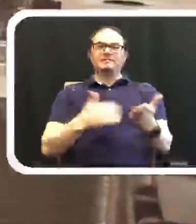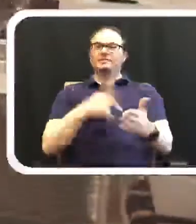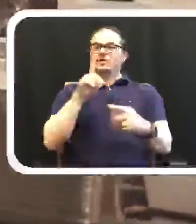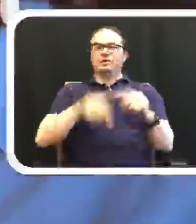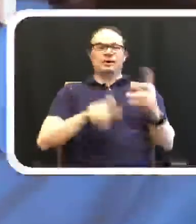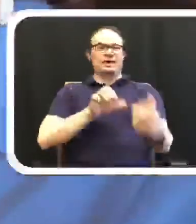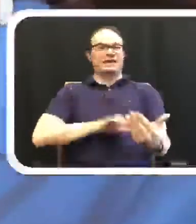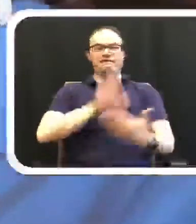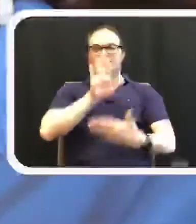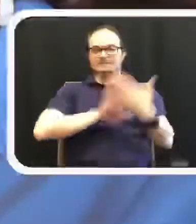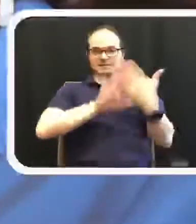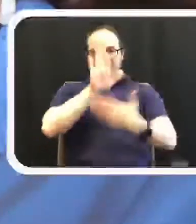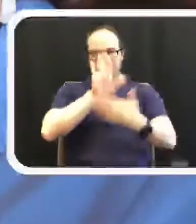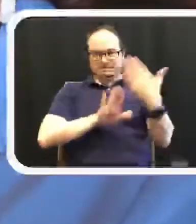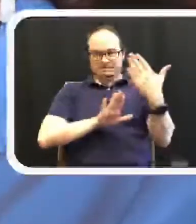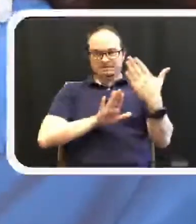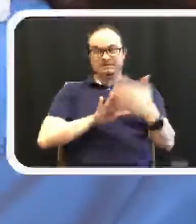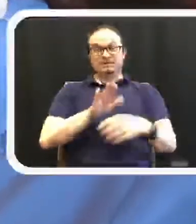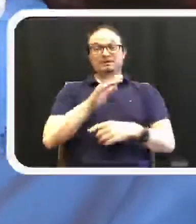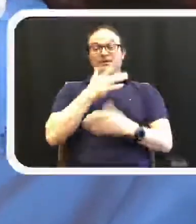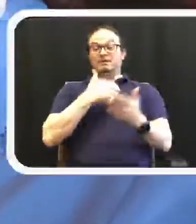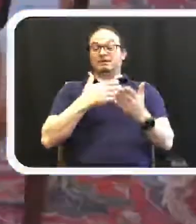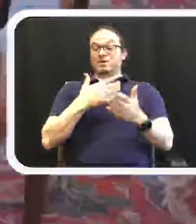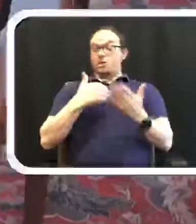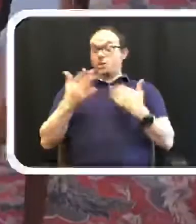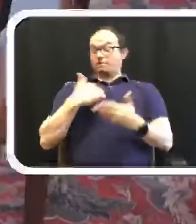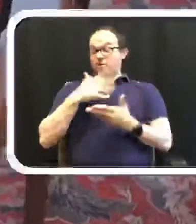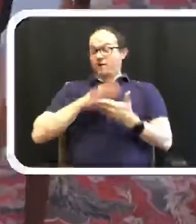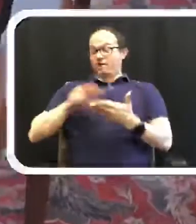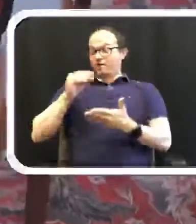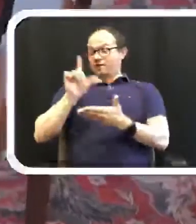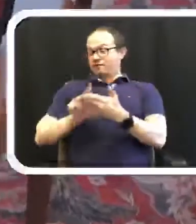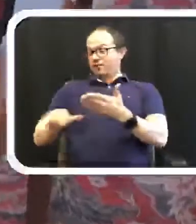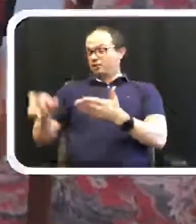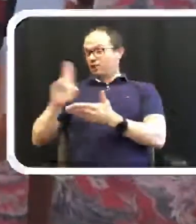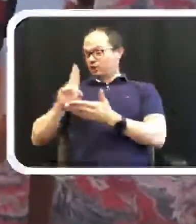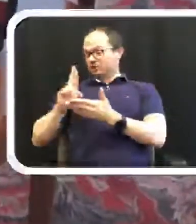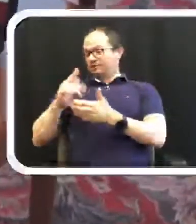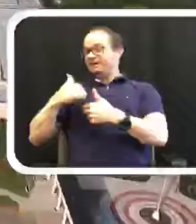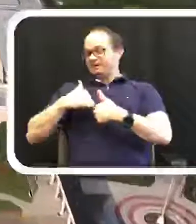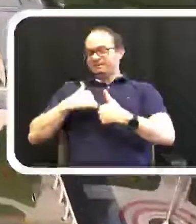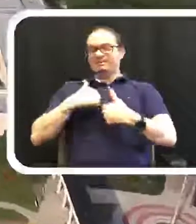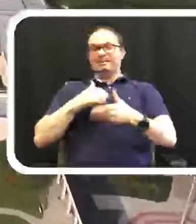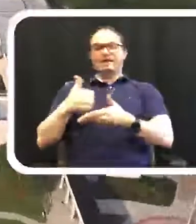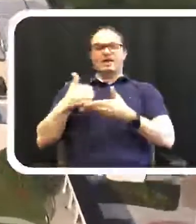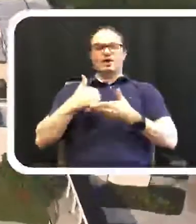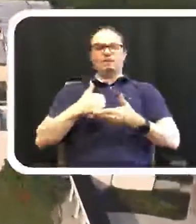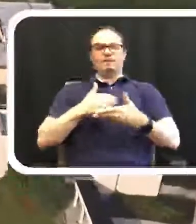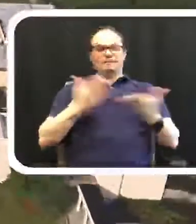face, It's because of what I learned at Lamar University that I can be here for you.